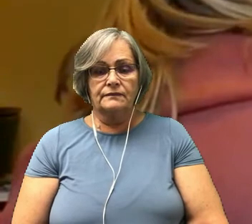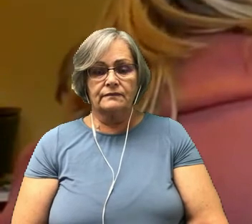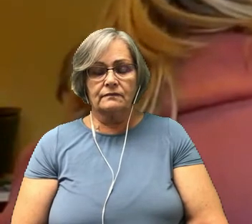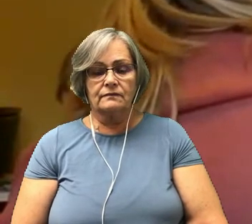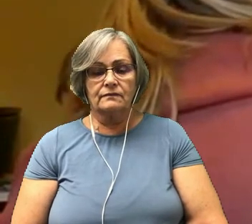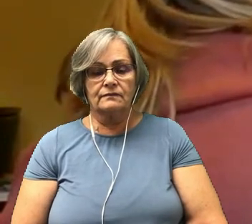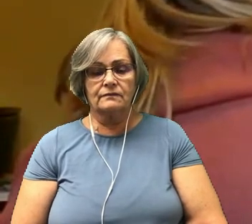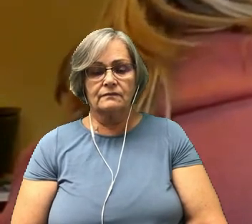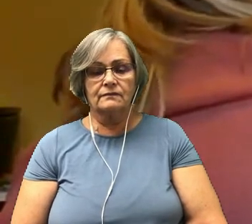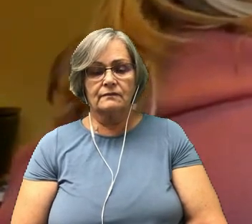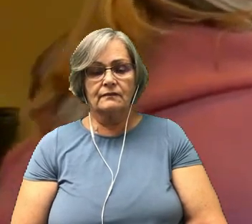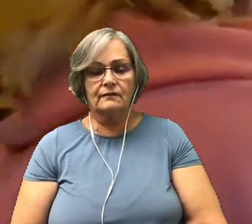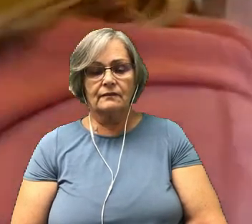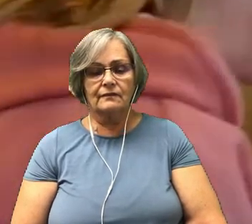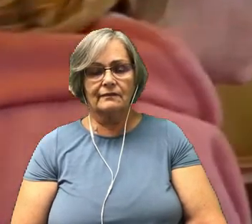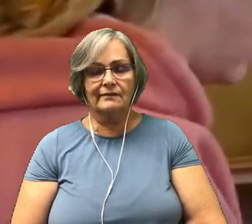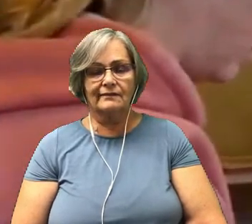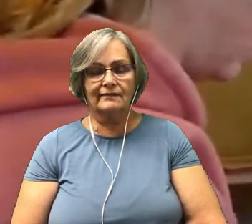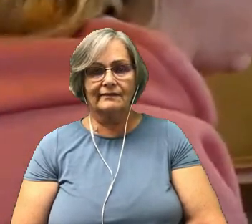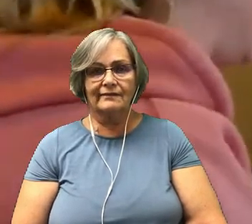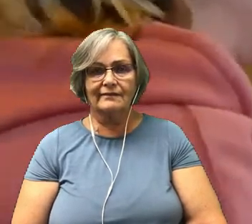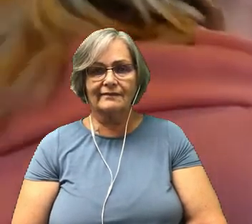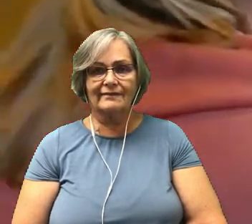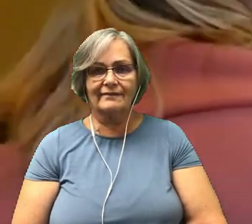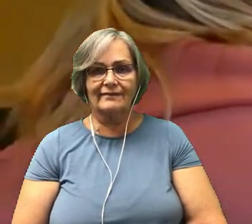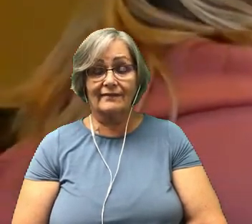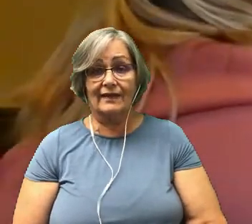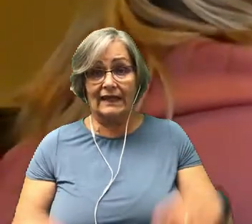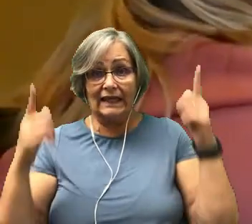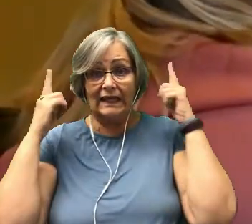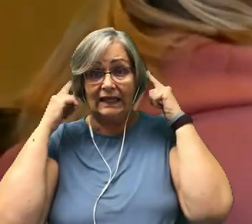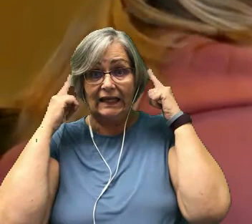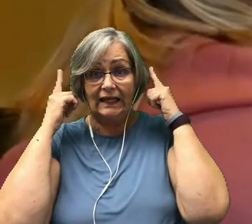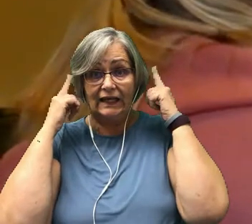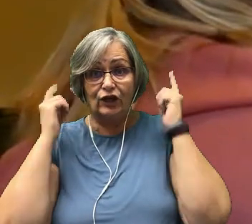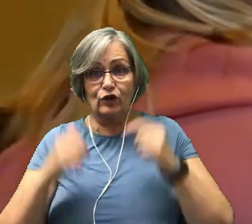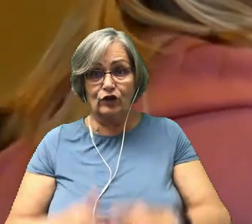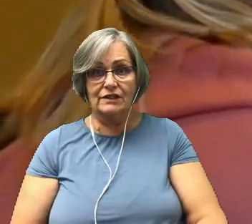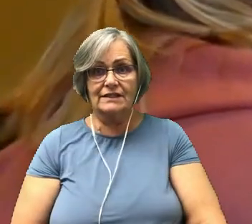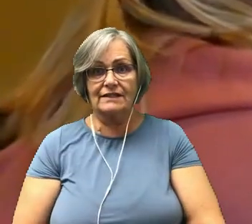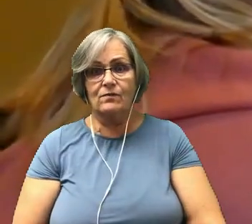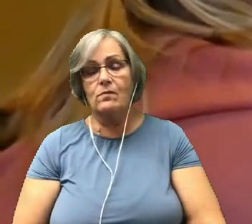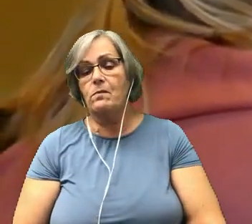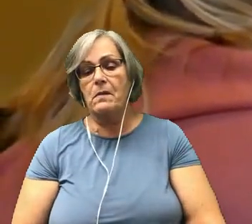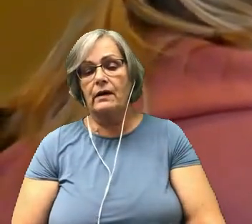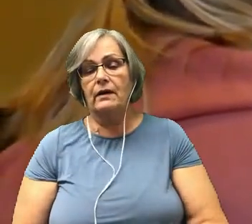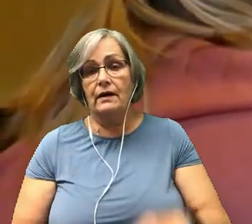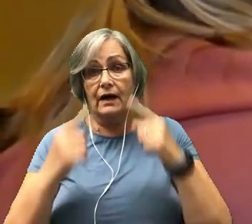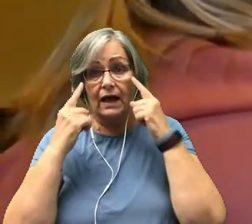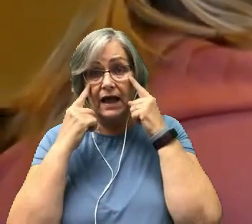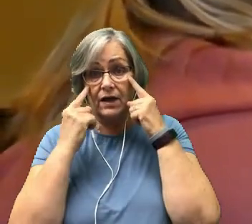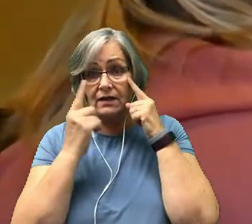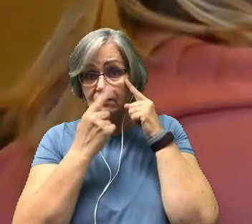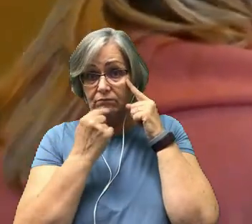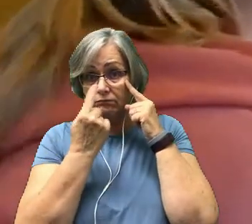a polar bear's got some ears and their eyes, and they've got a little